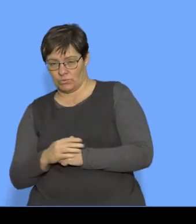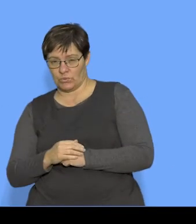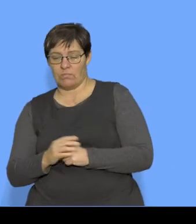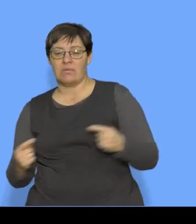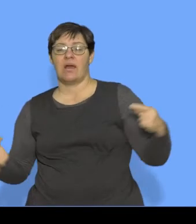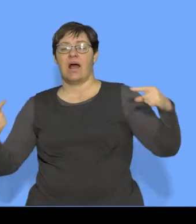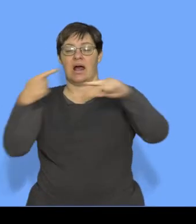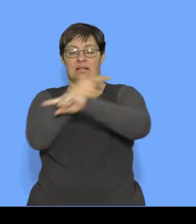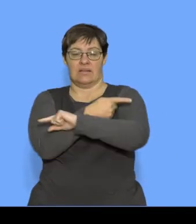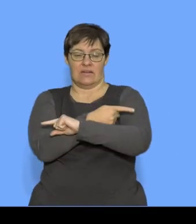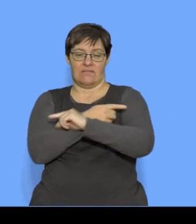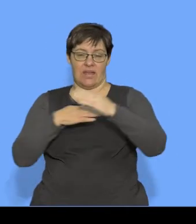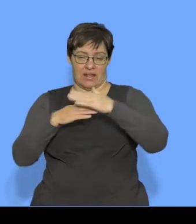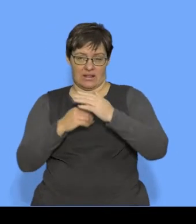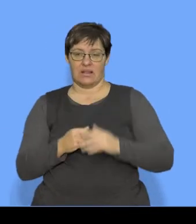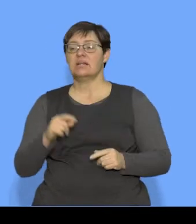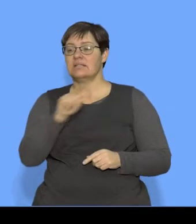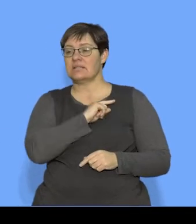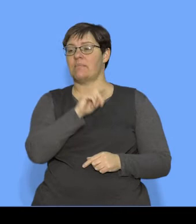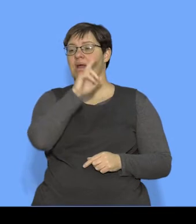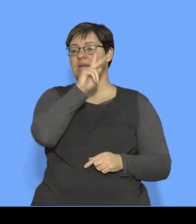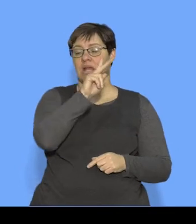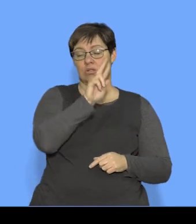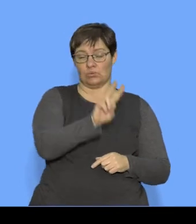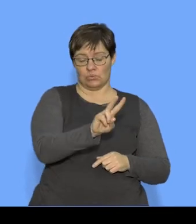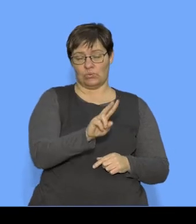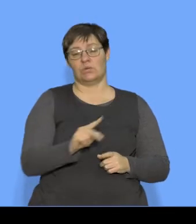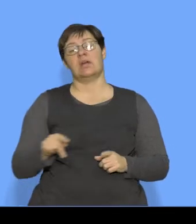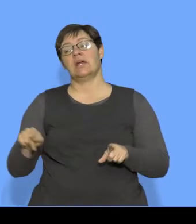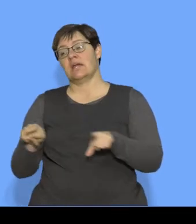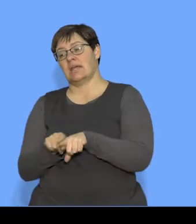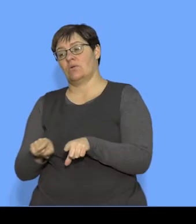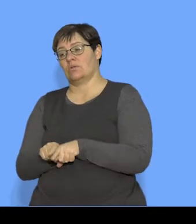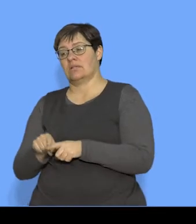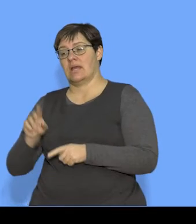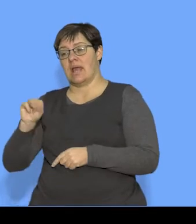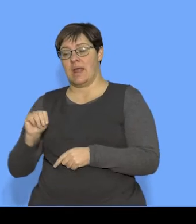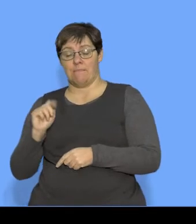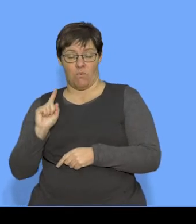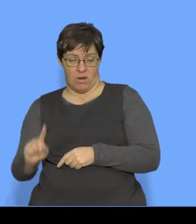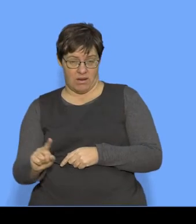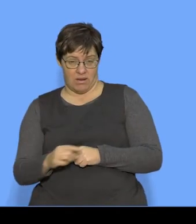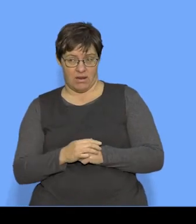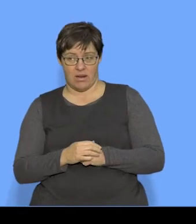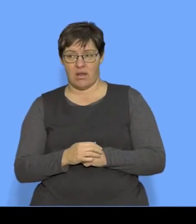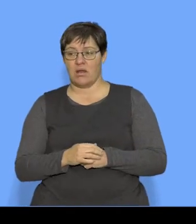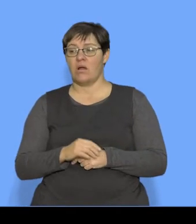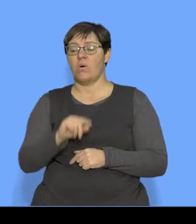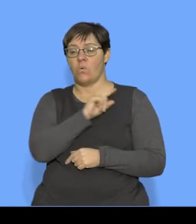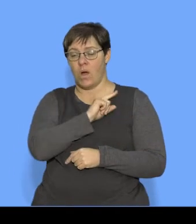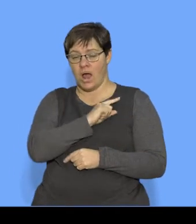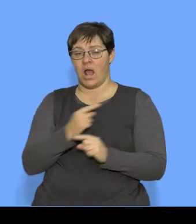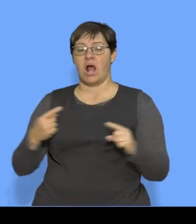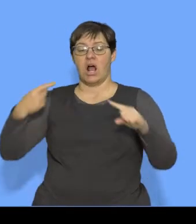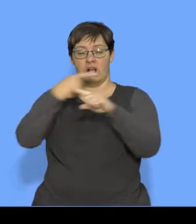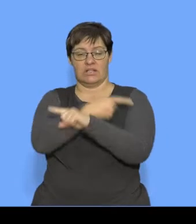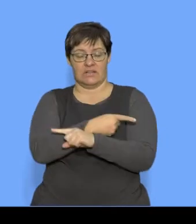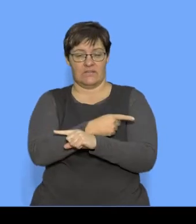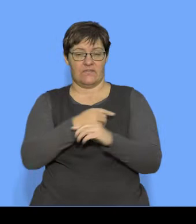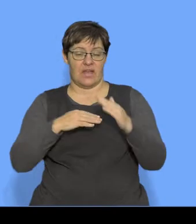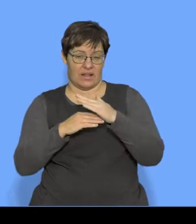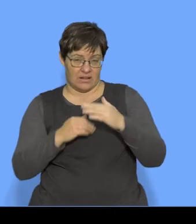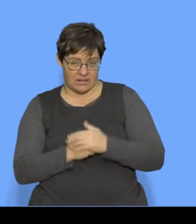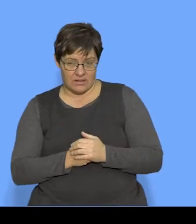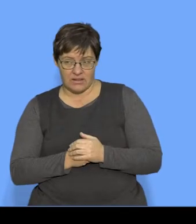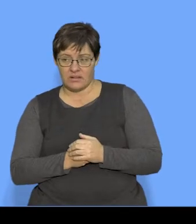that's alternate angles. I know K2 is equals to M1. That's also alternate angles.